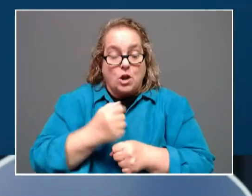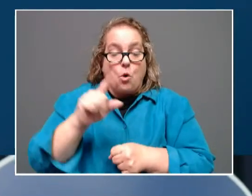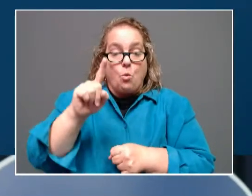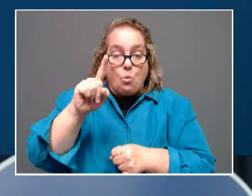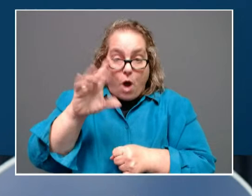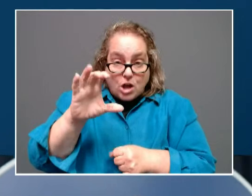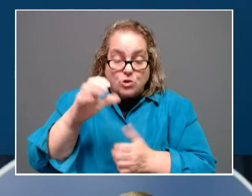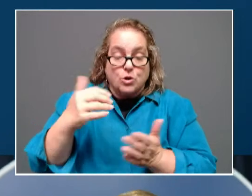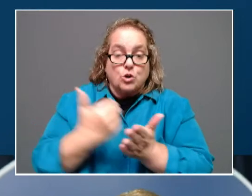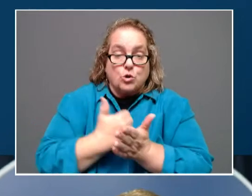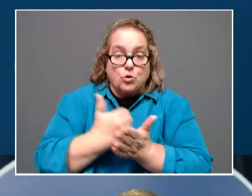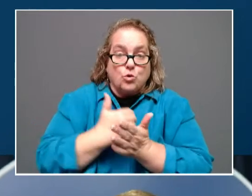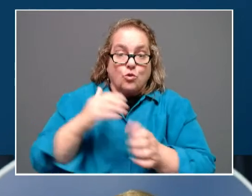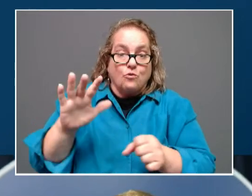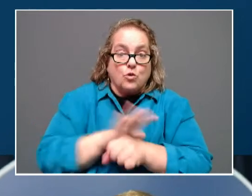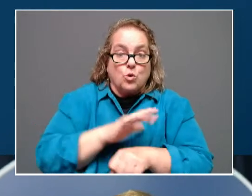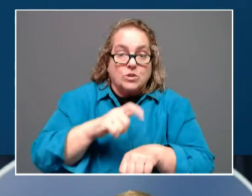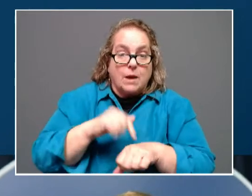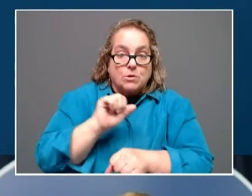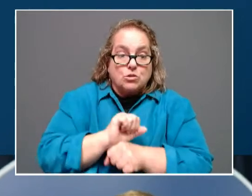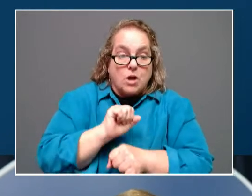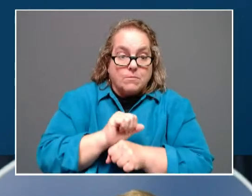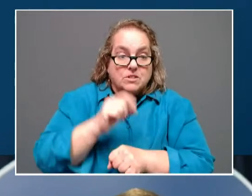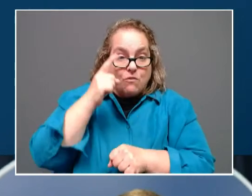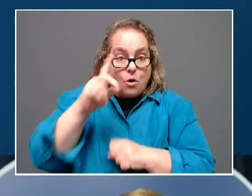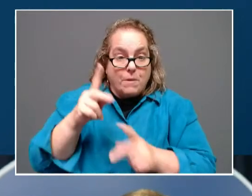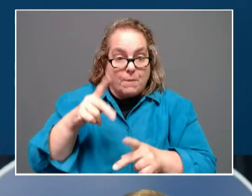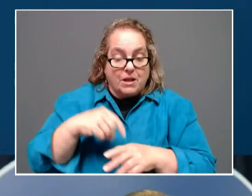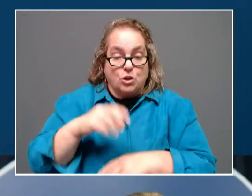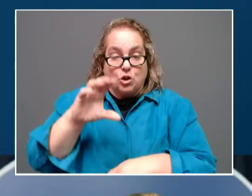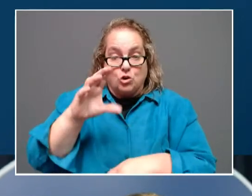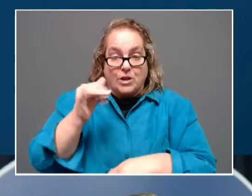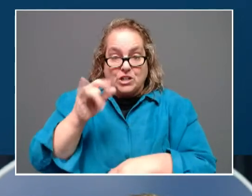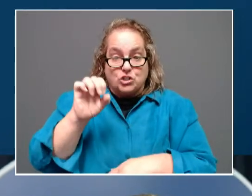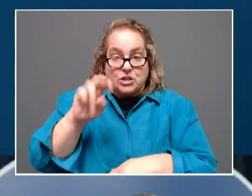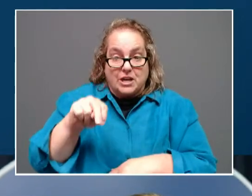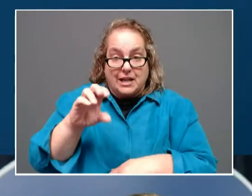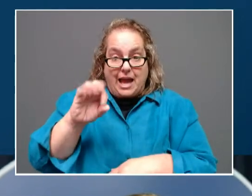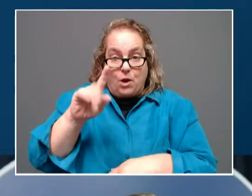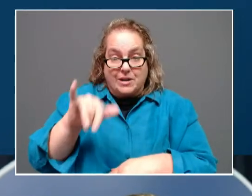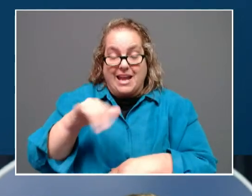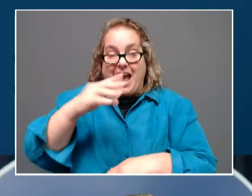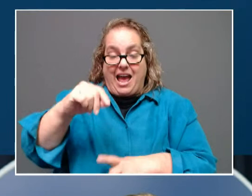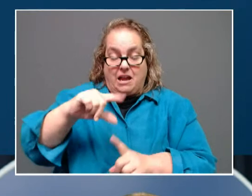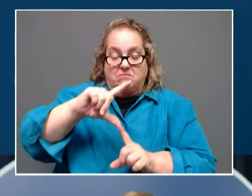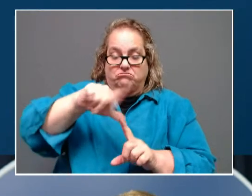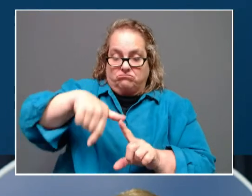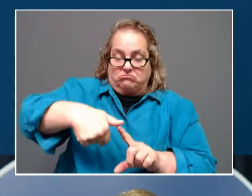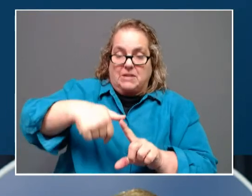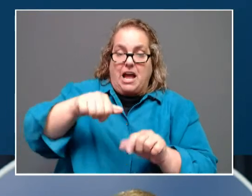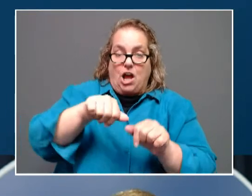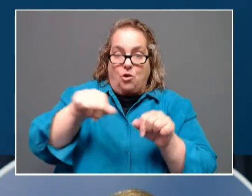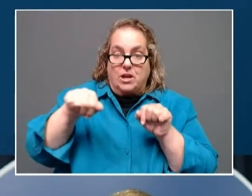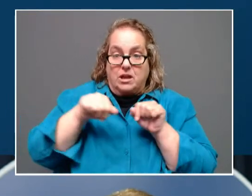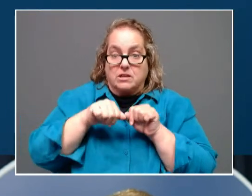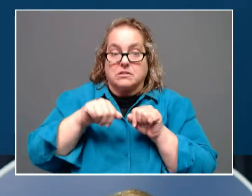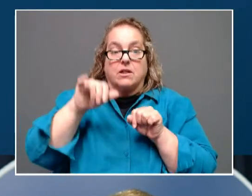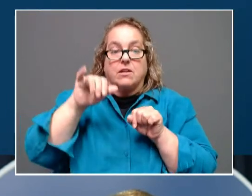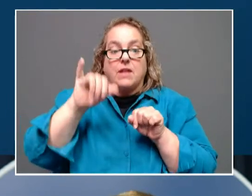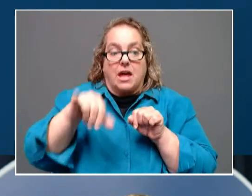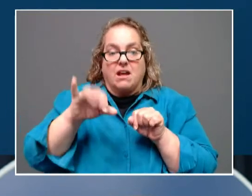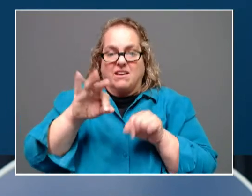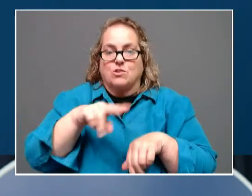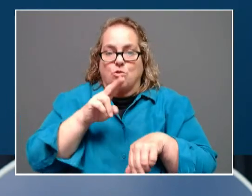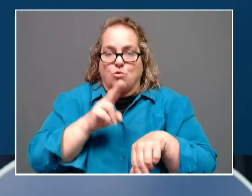full-time jobs for residents in Christian County and the surrounding counties, which means that this is, of course, in the